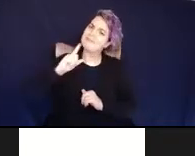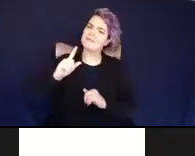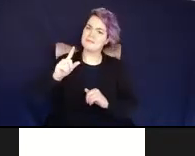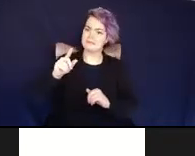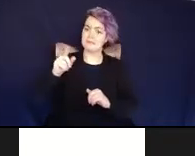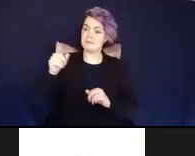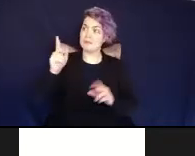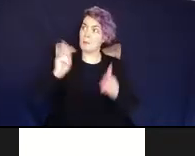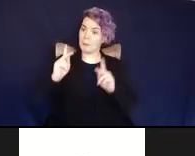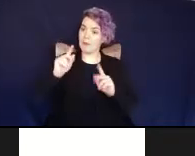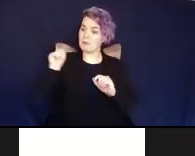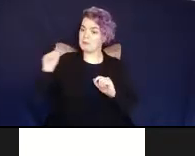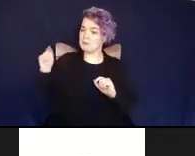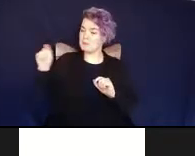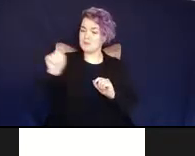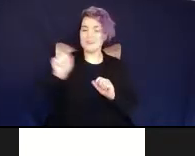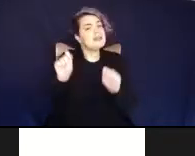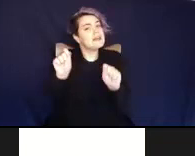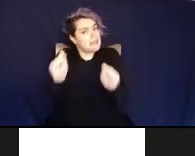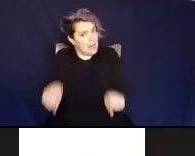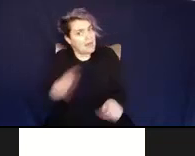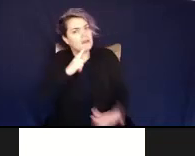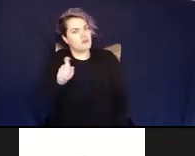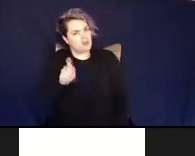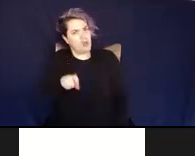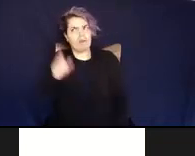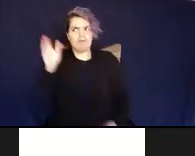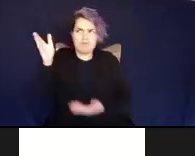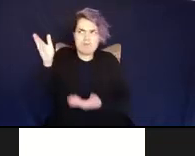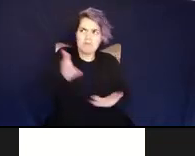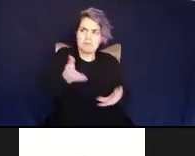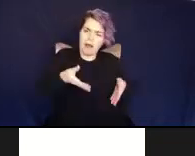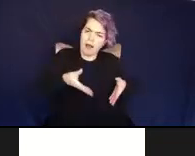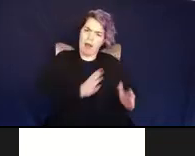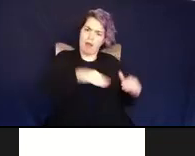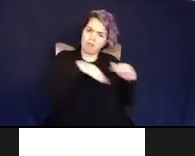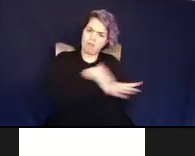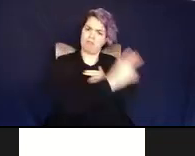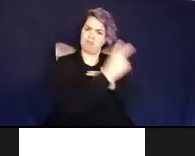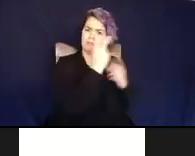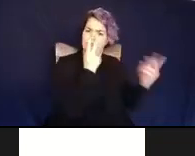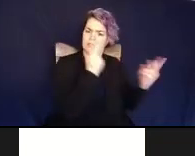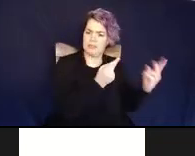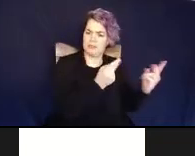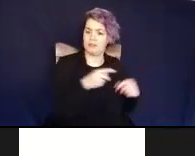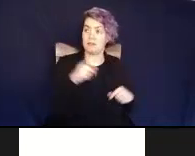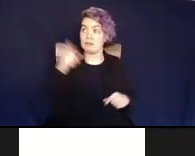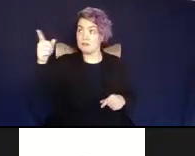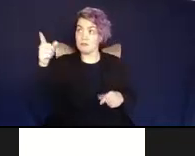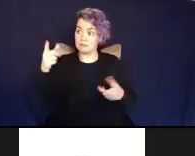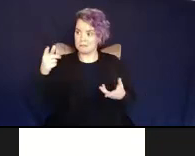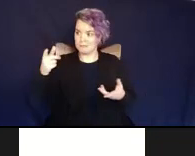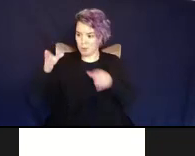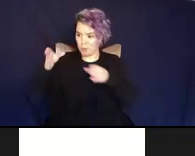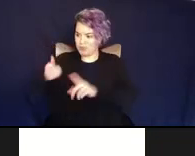and should be able to visit, that certainly folks who are helping people transition should be